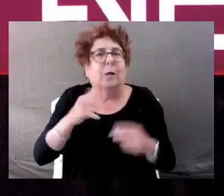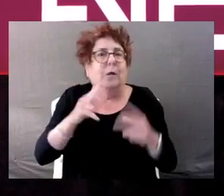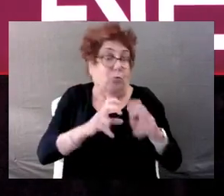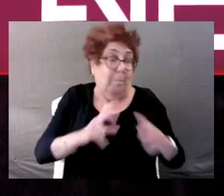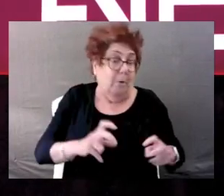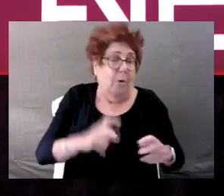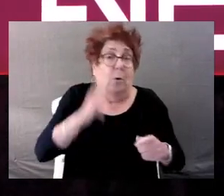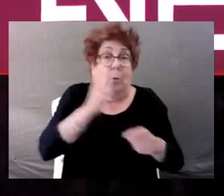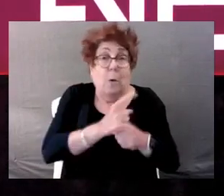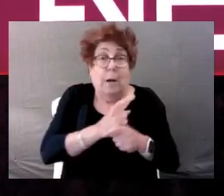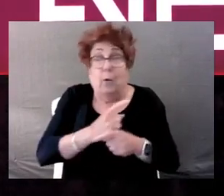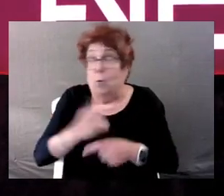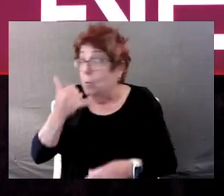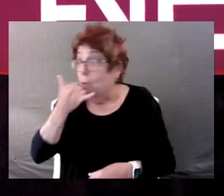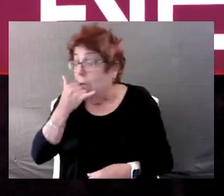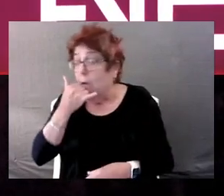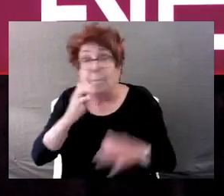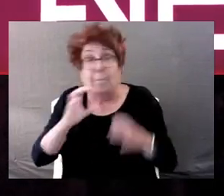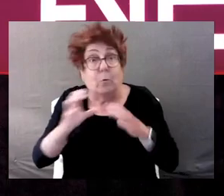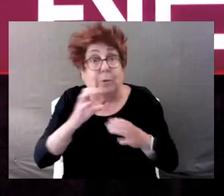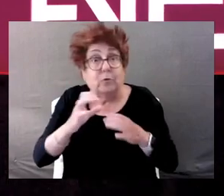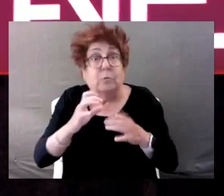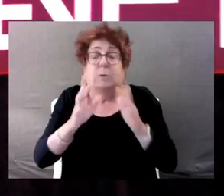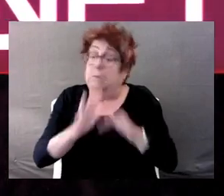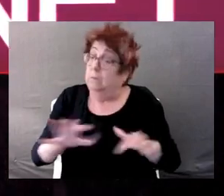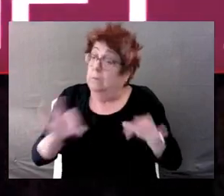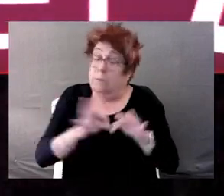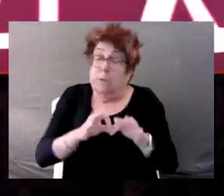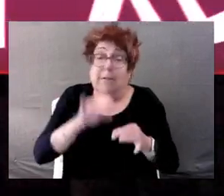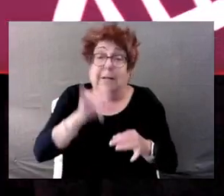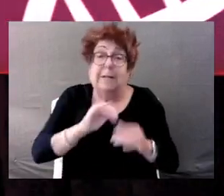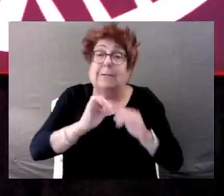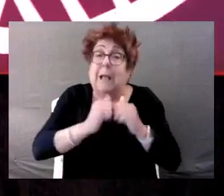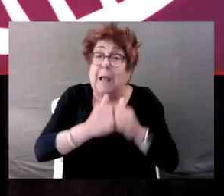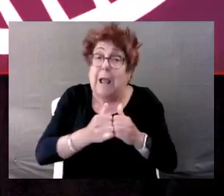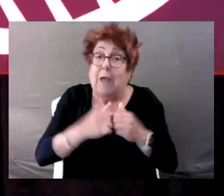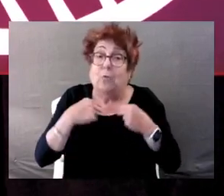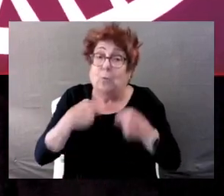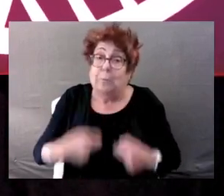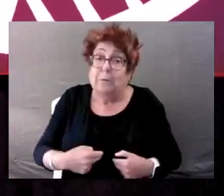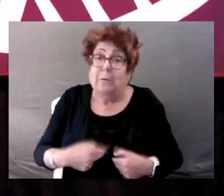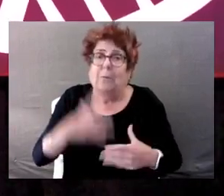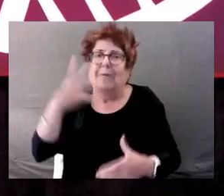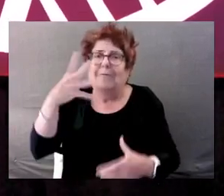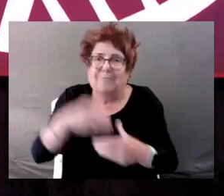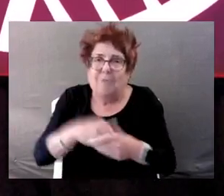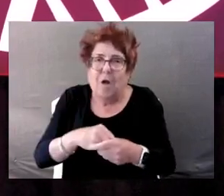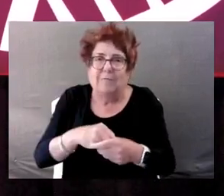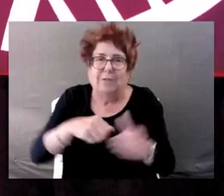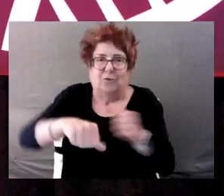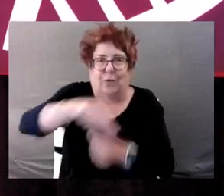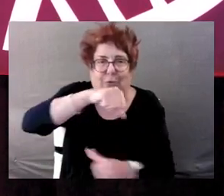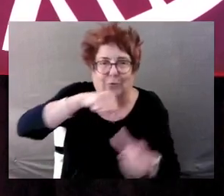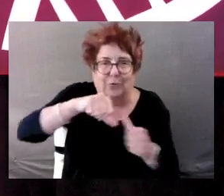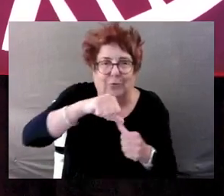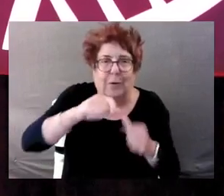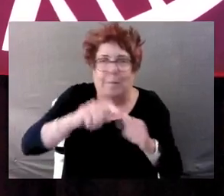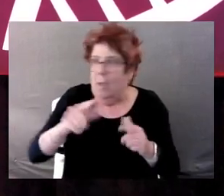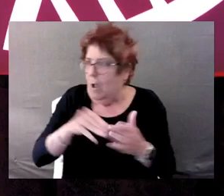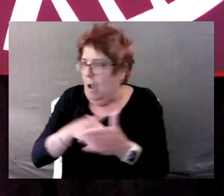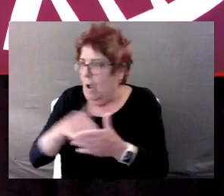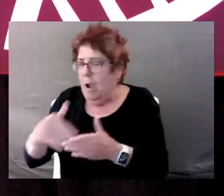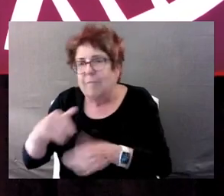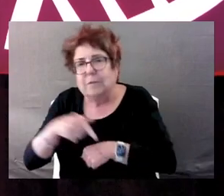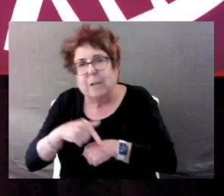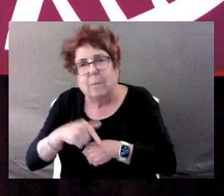communications is key because that's how human beings, that is how we engage each other. But oftentimes we're in a space and we're seeing it as